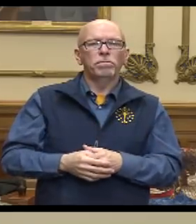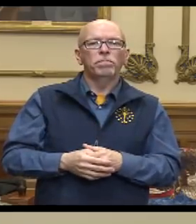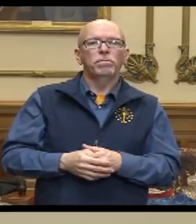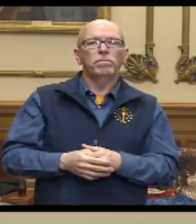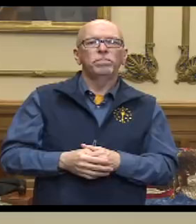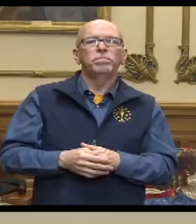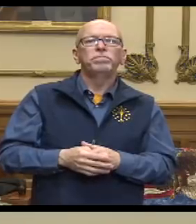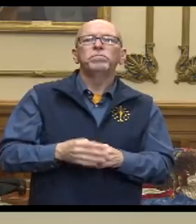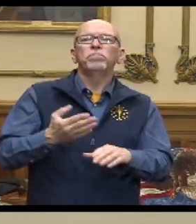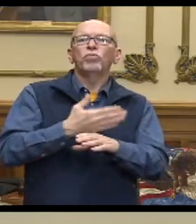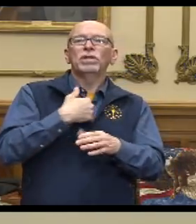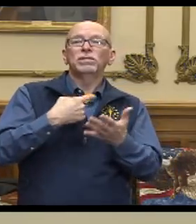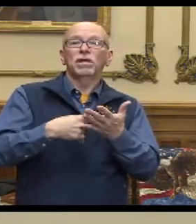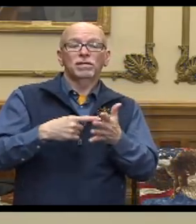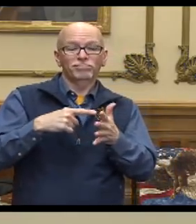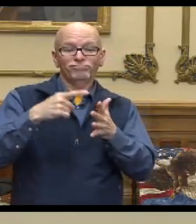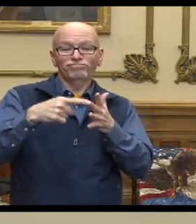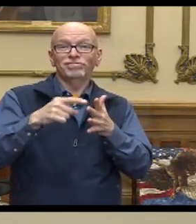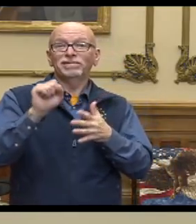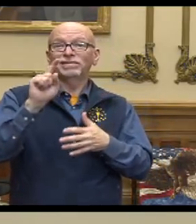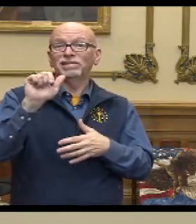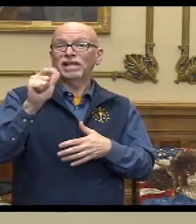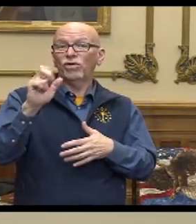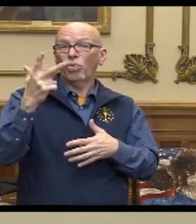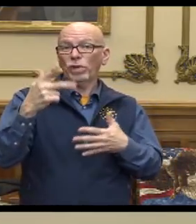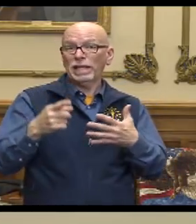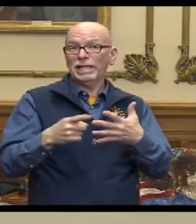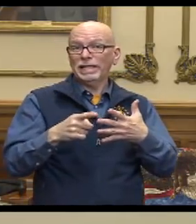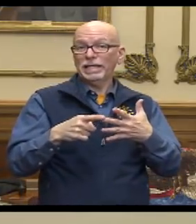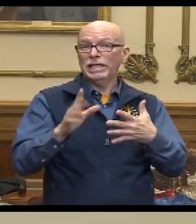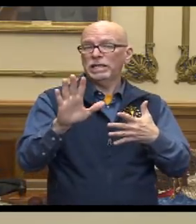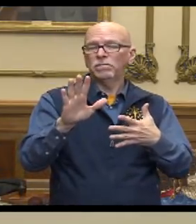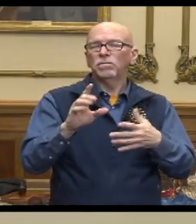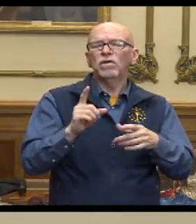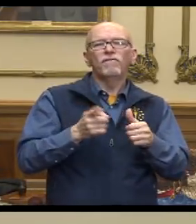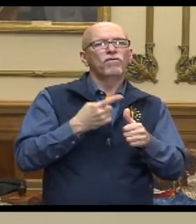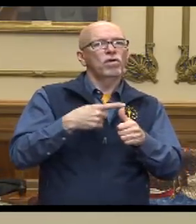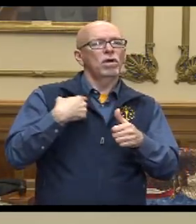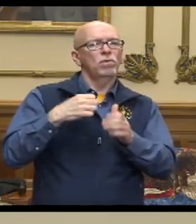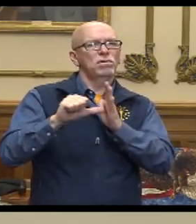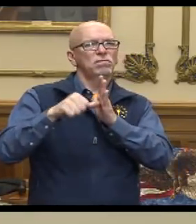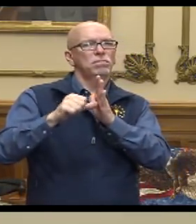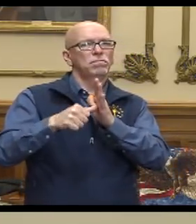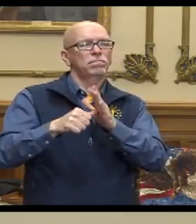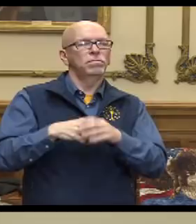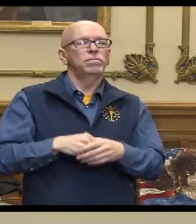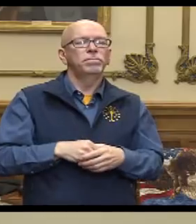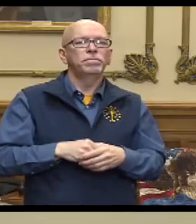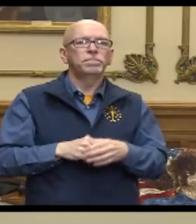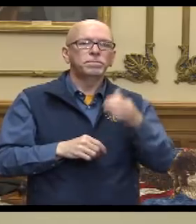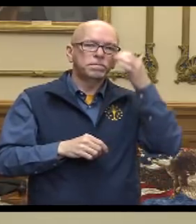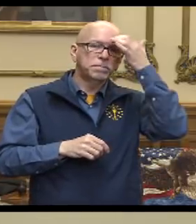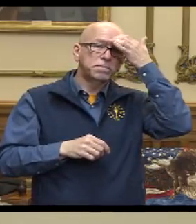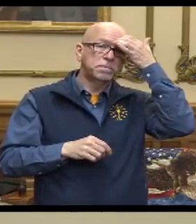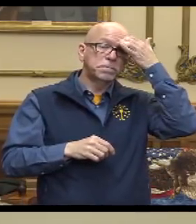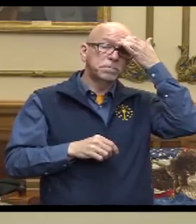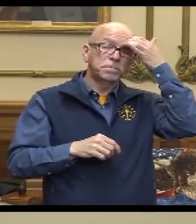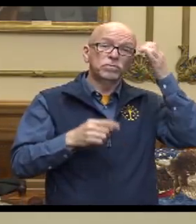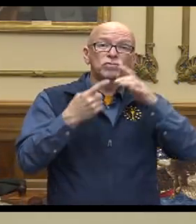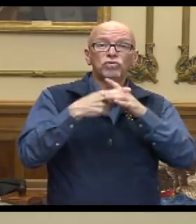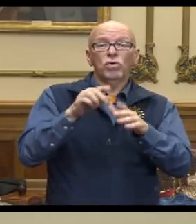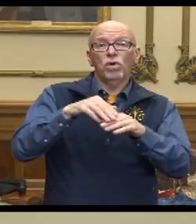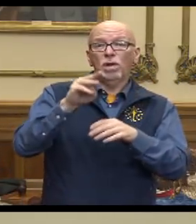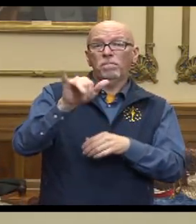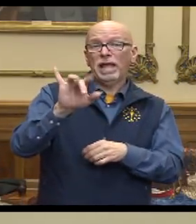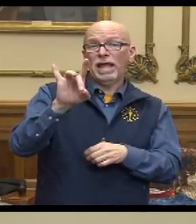Before I discuss stage 3, let me make this one point clear. Starting May